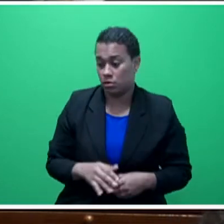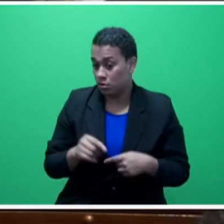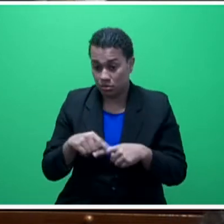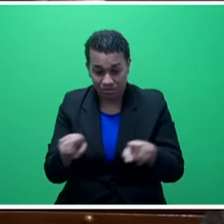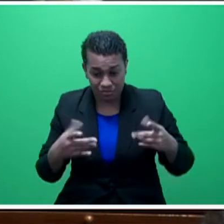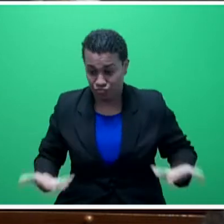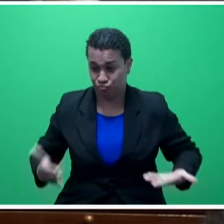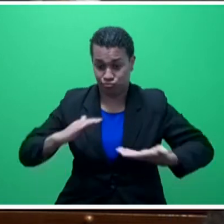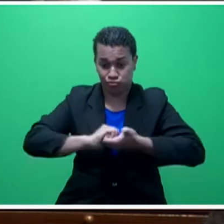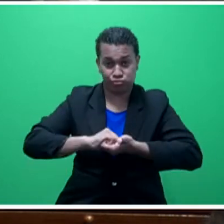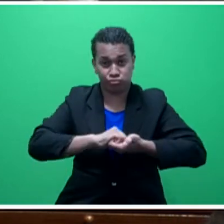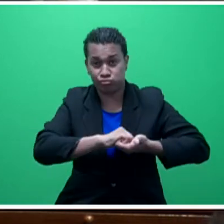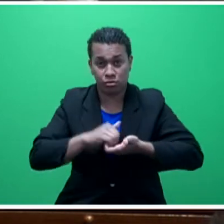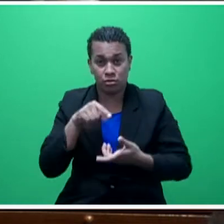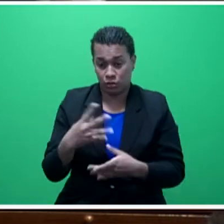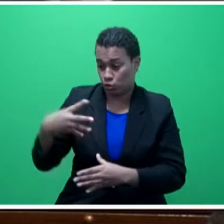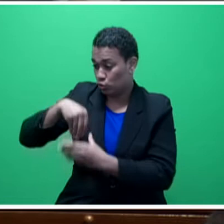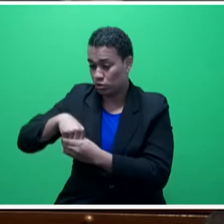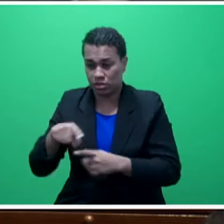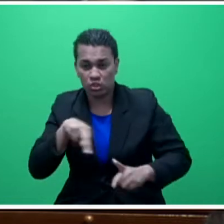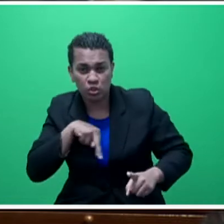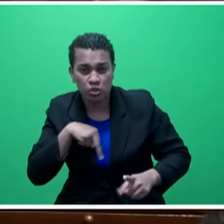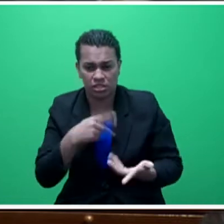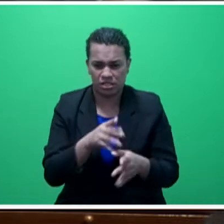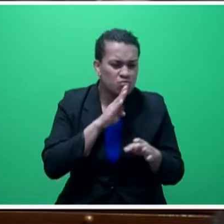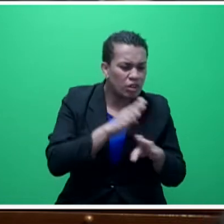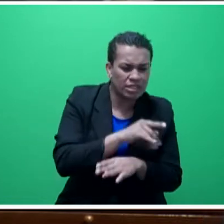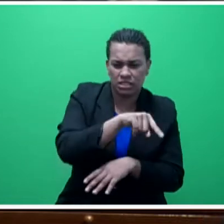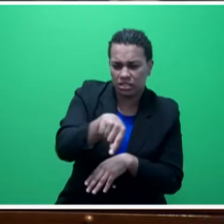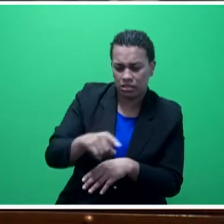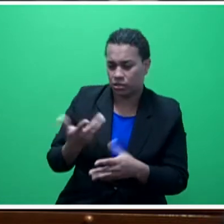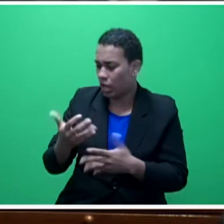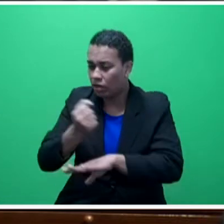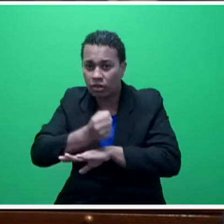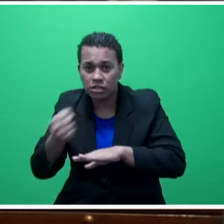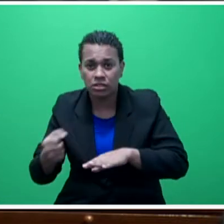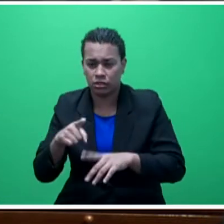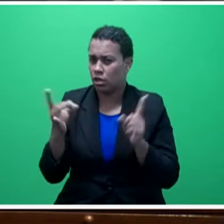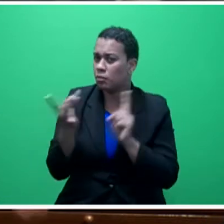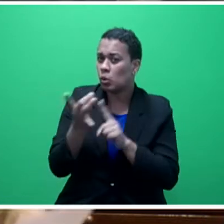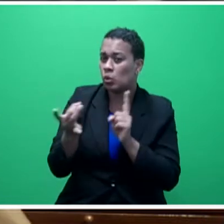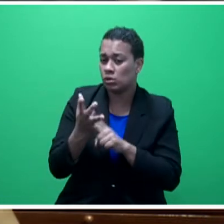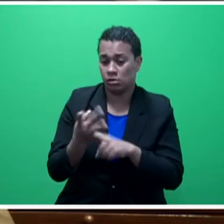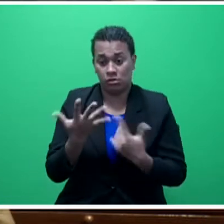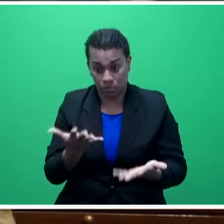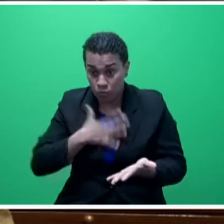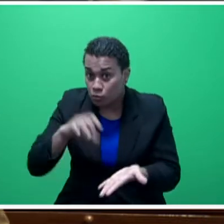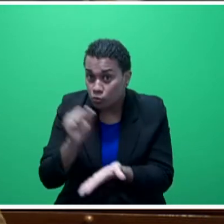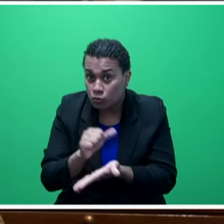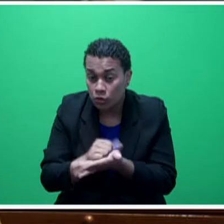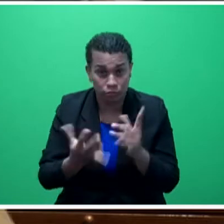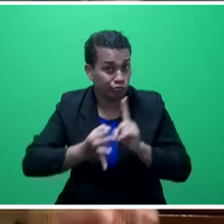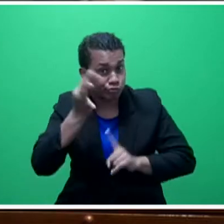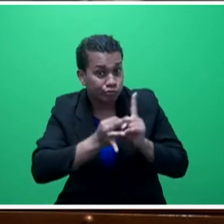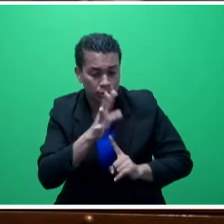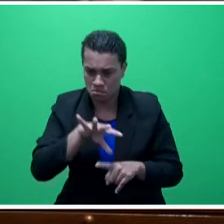including faith-based organizations and the private sector, is crucial if we are to make good progress in creating a